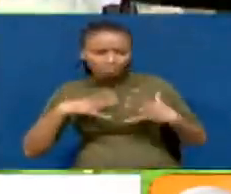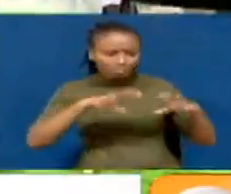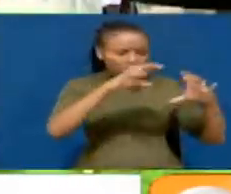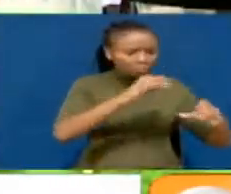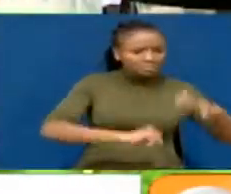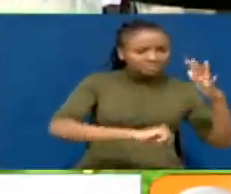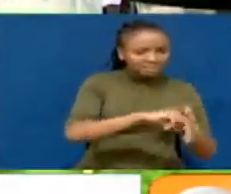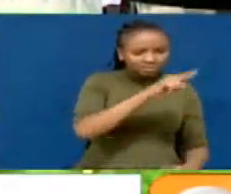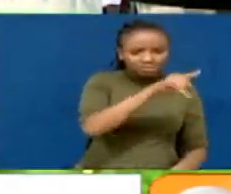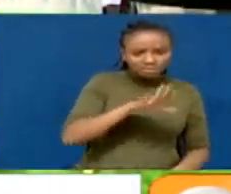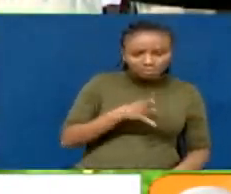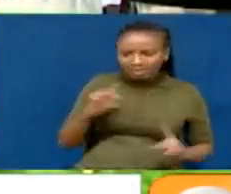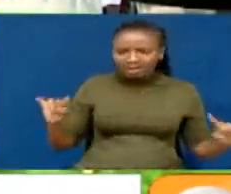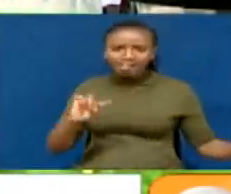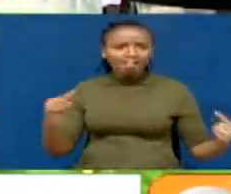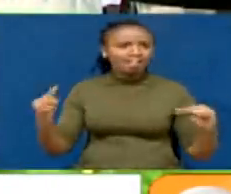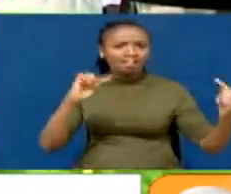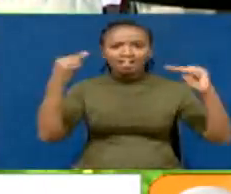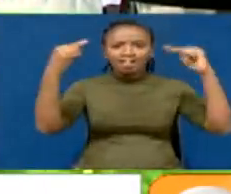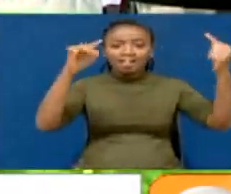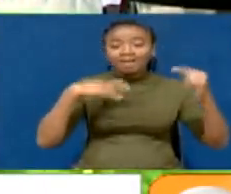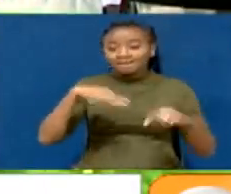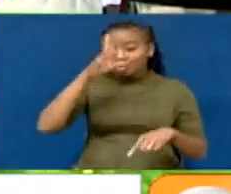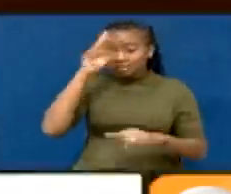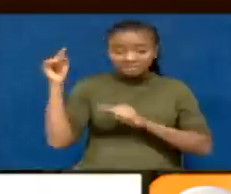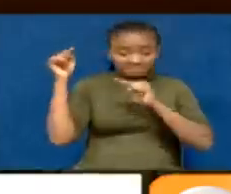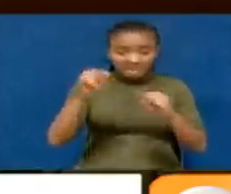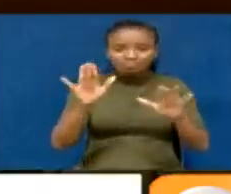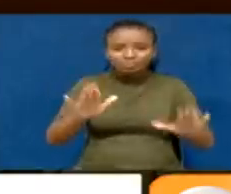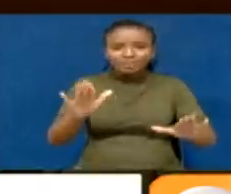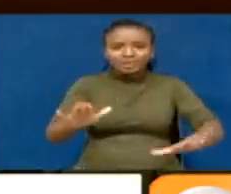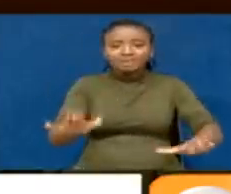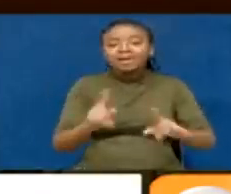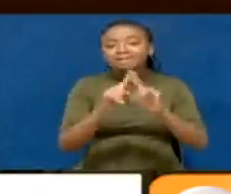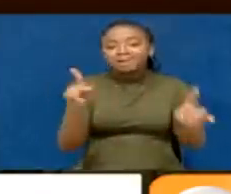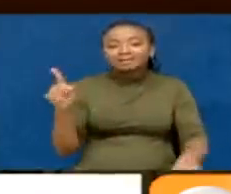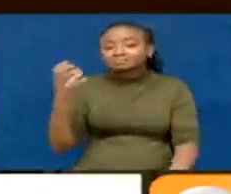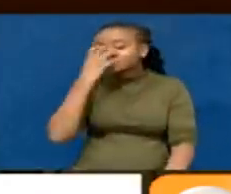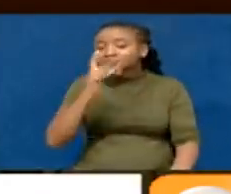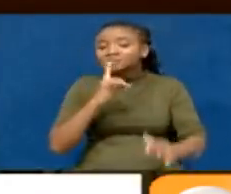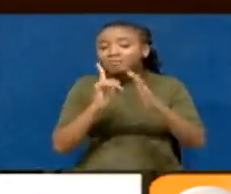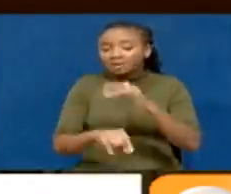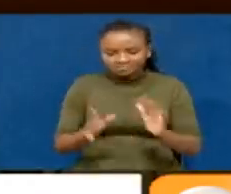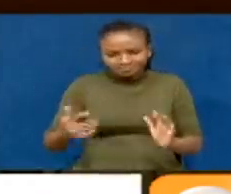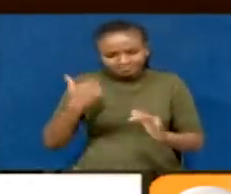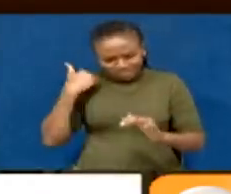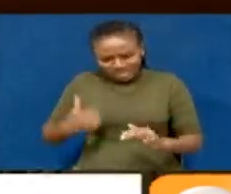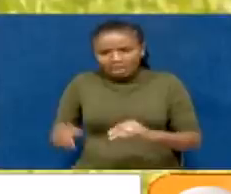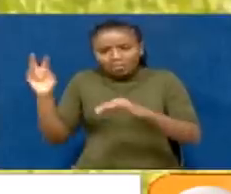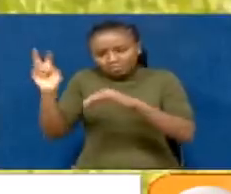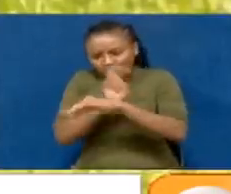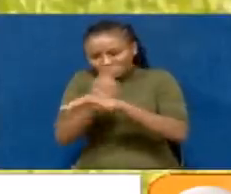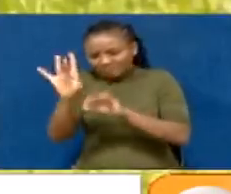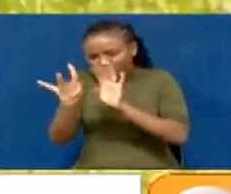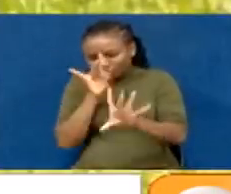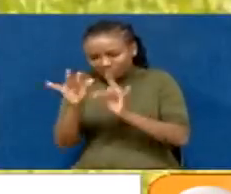and restore calm. And seemingly aware of the looming nomination headache, DP Ruto stated that he will supervise the